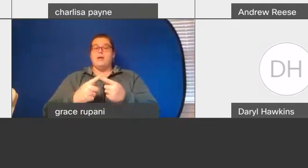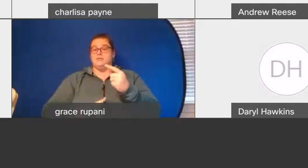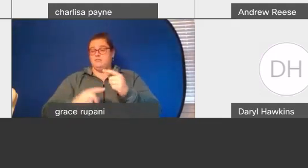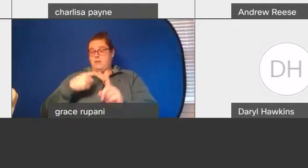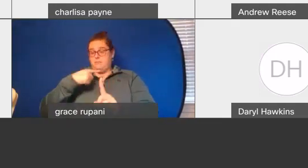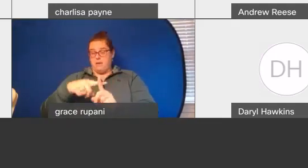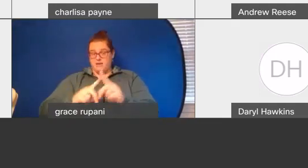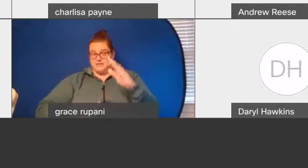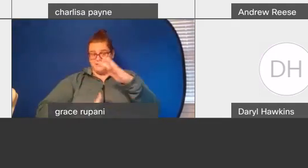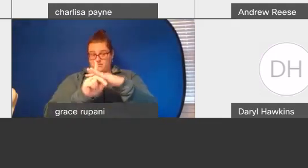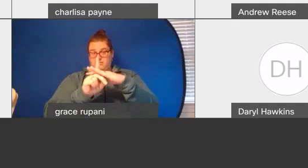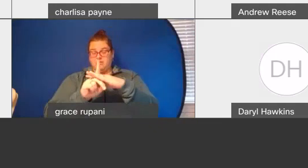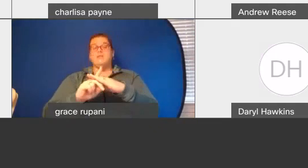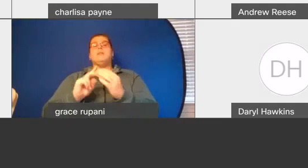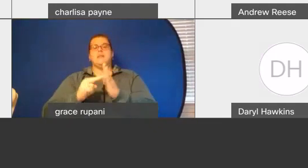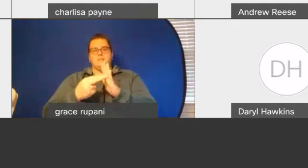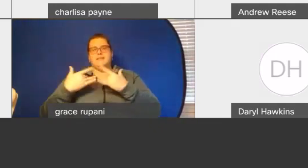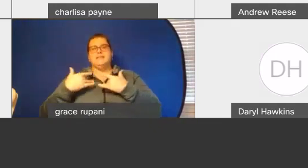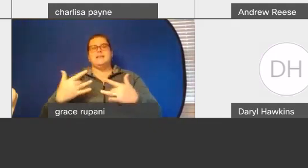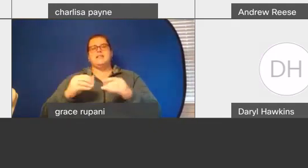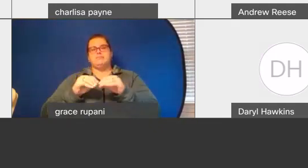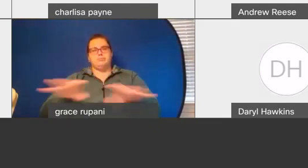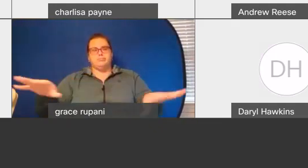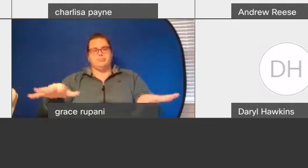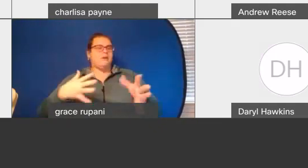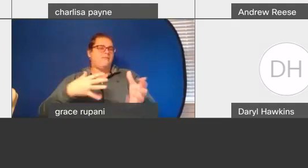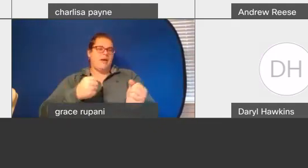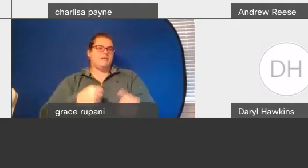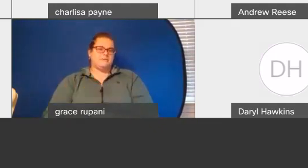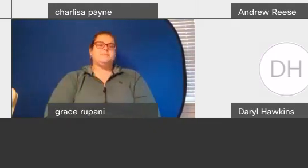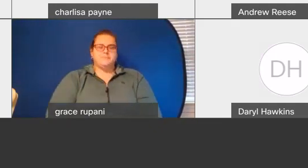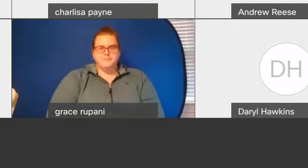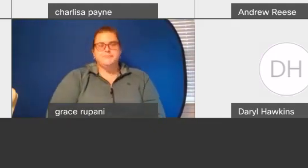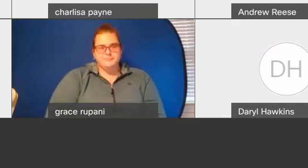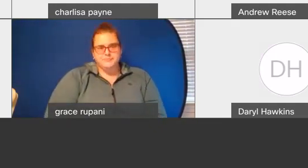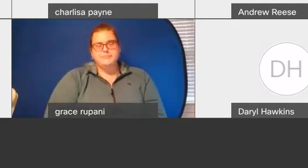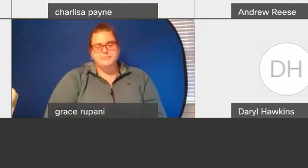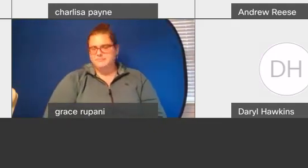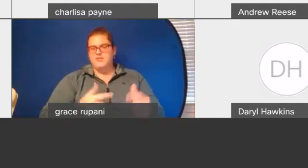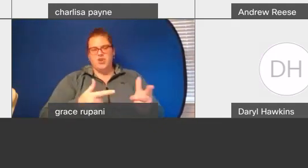in the home. It spreads pretty quickly. So we're trying to prevent that.